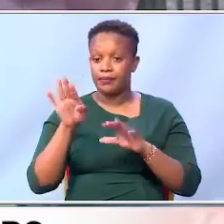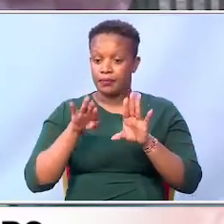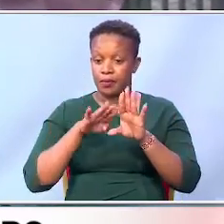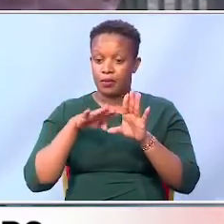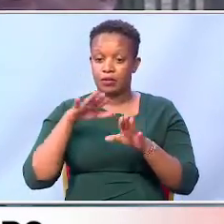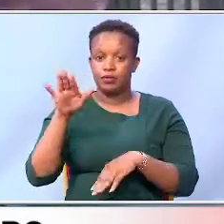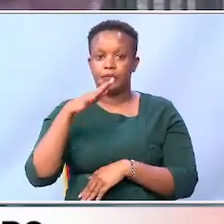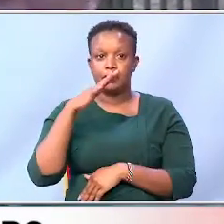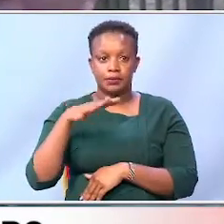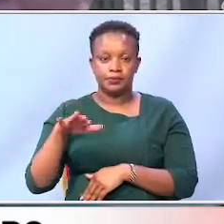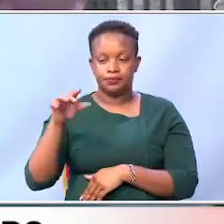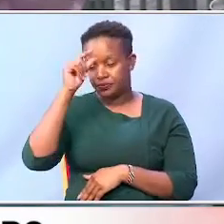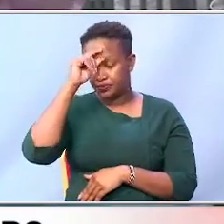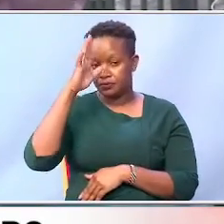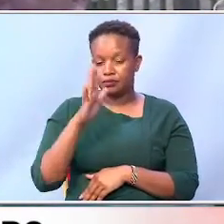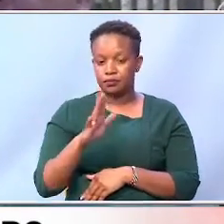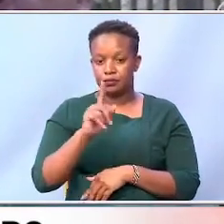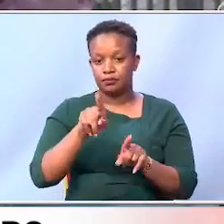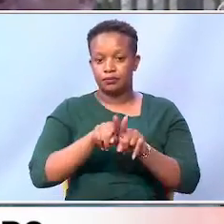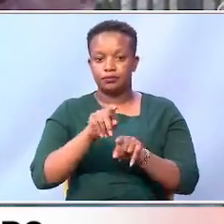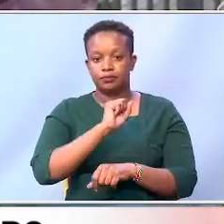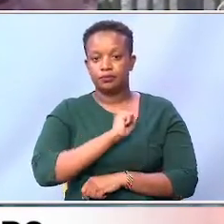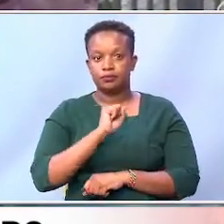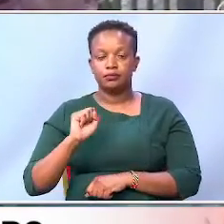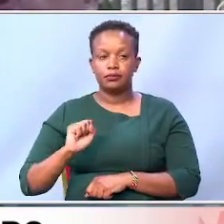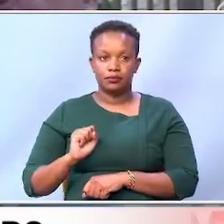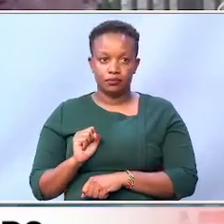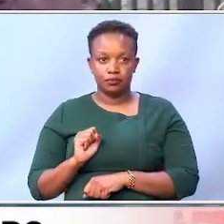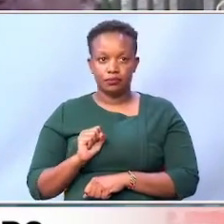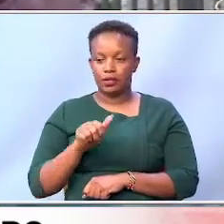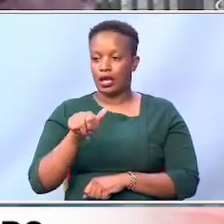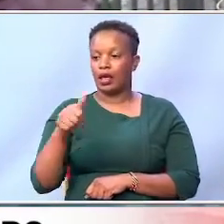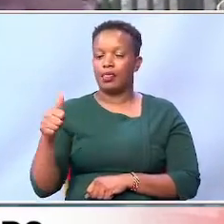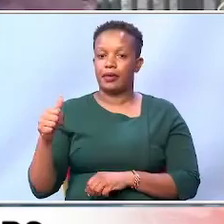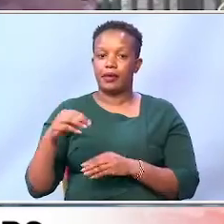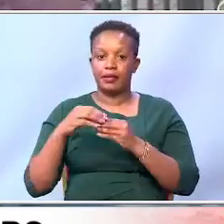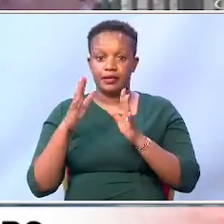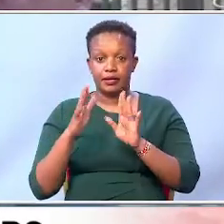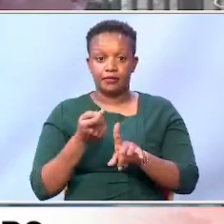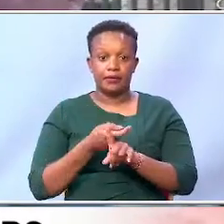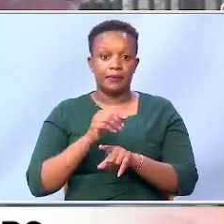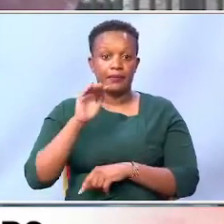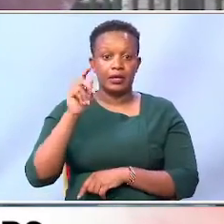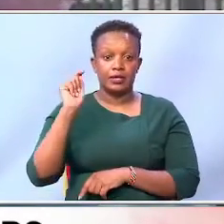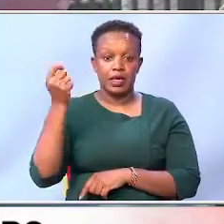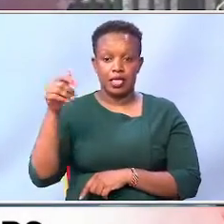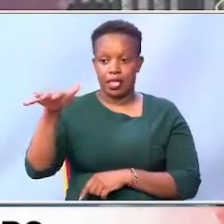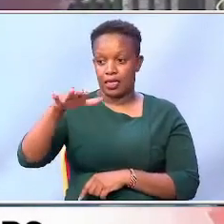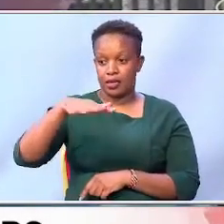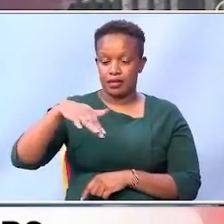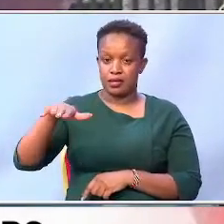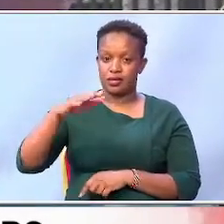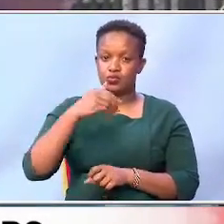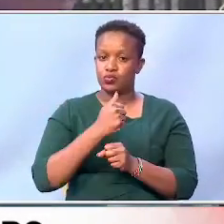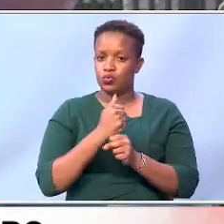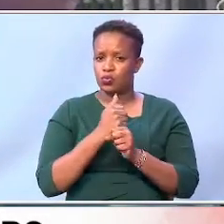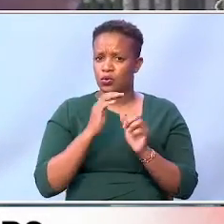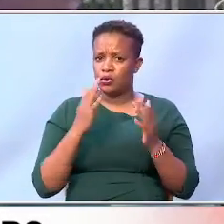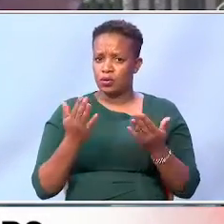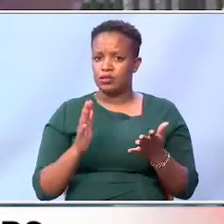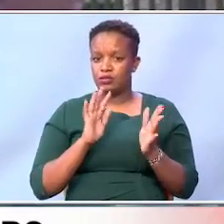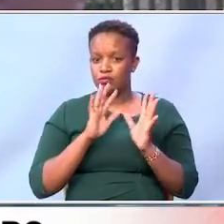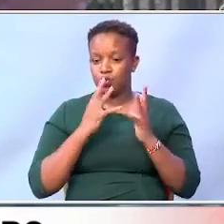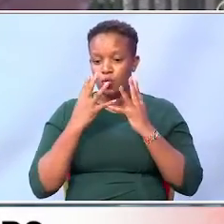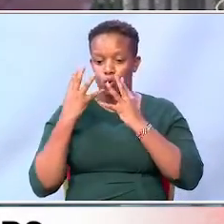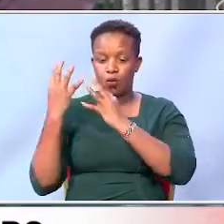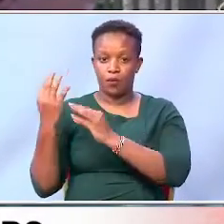parliament, governors and senators and other leaders from Mount Kenya region to attend